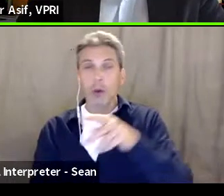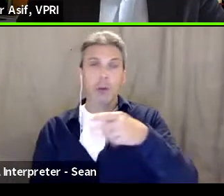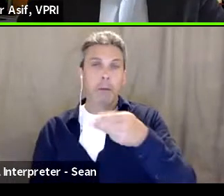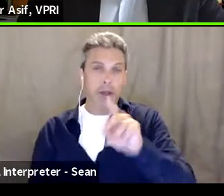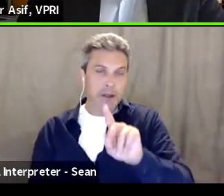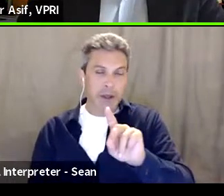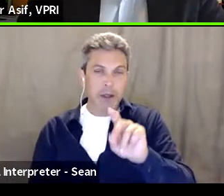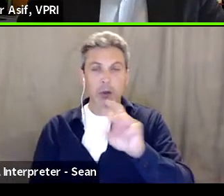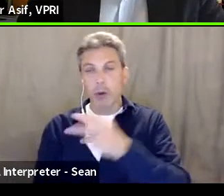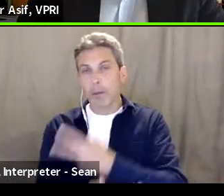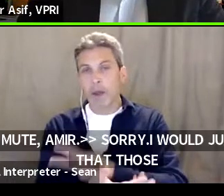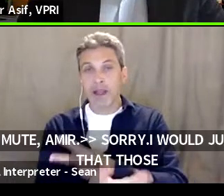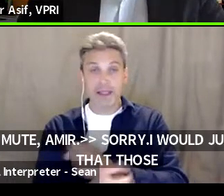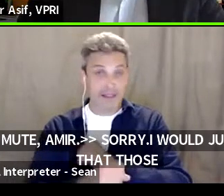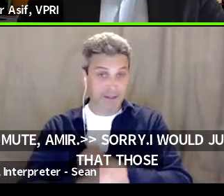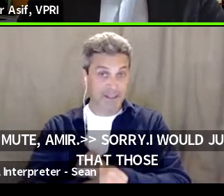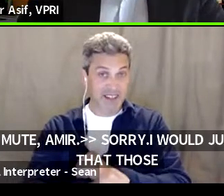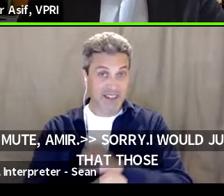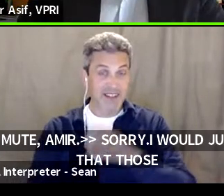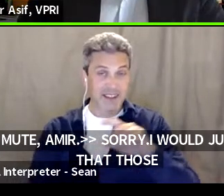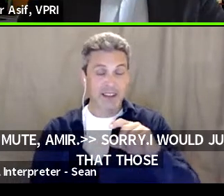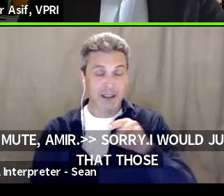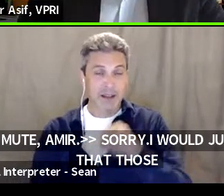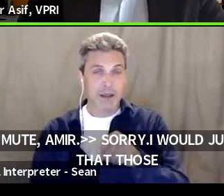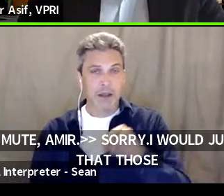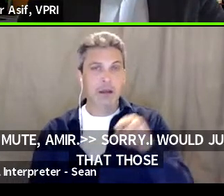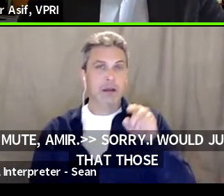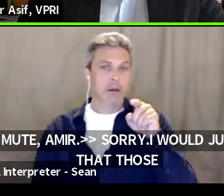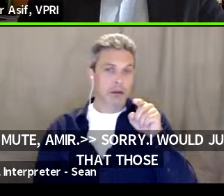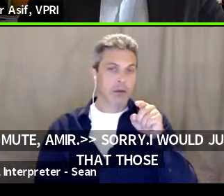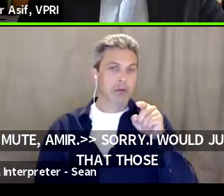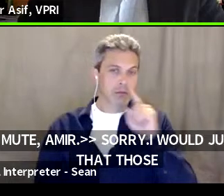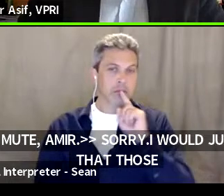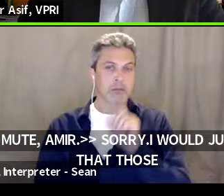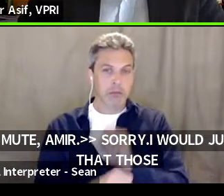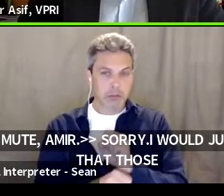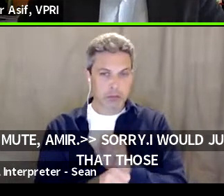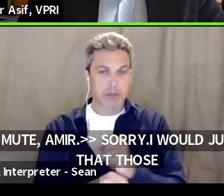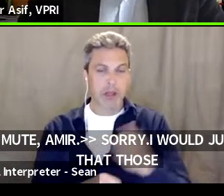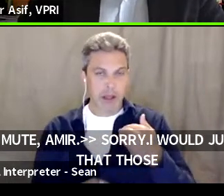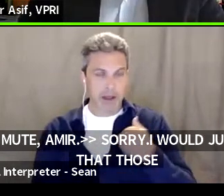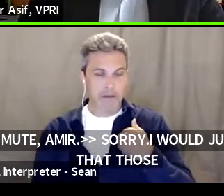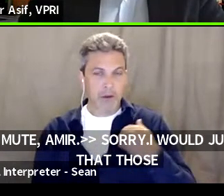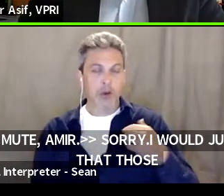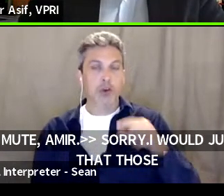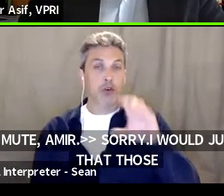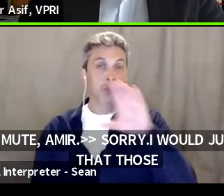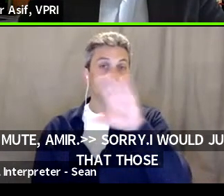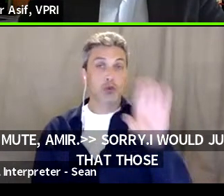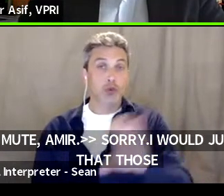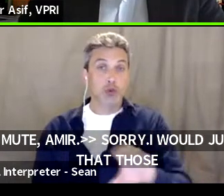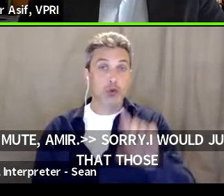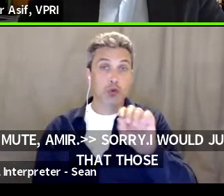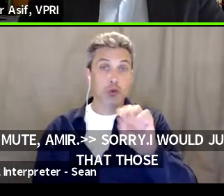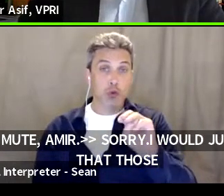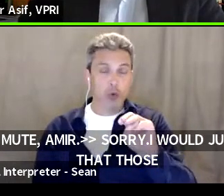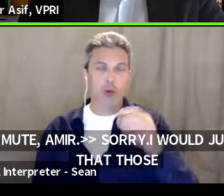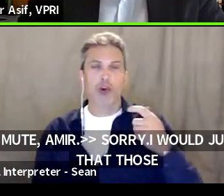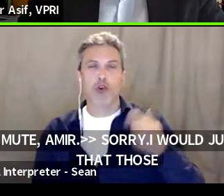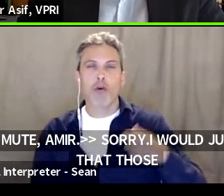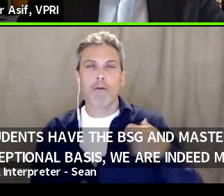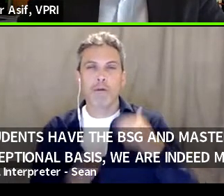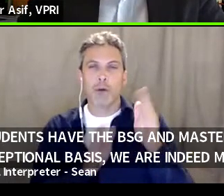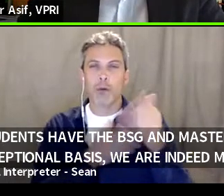on exceptional basis, we are indeed making a conference room, Zoom conference room space available for